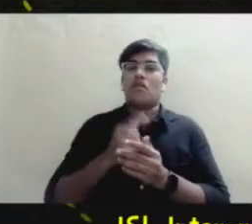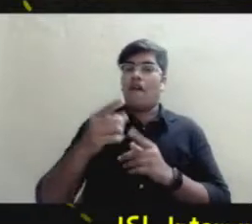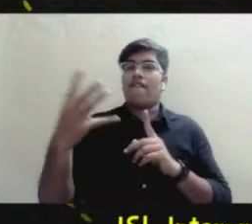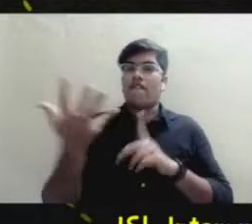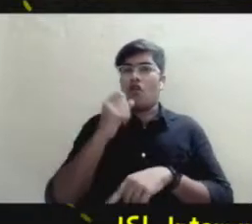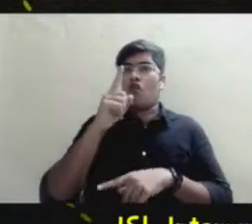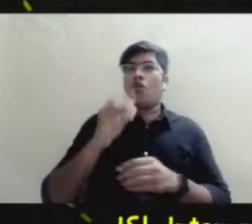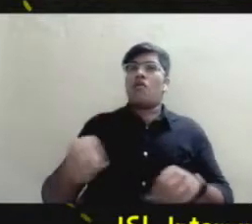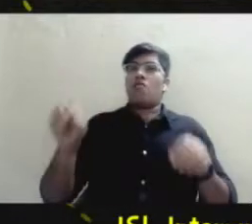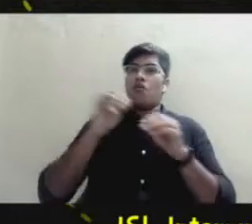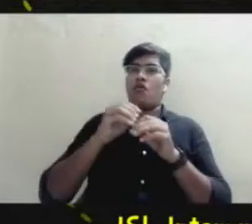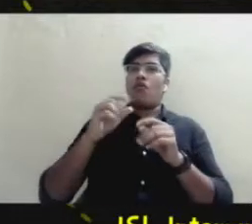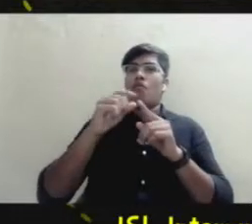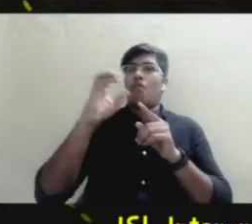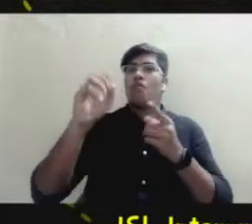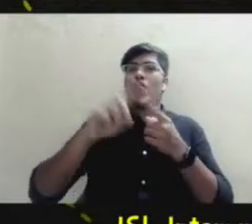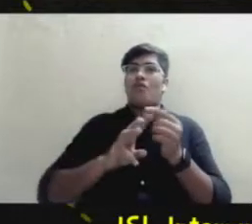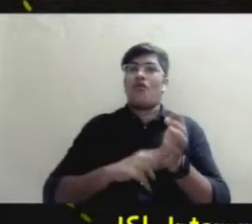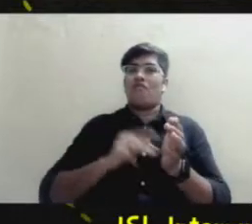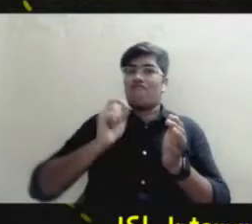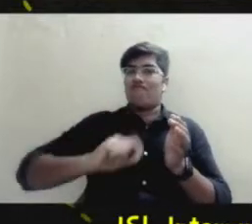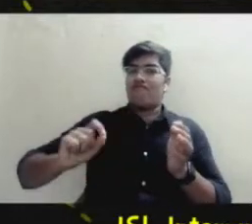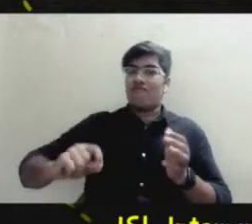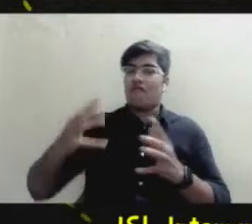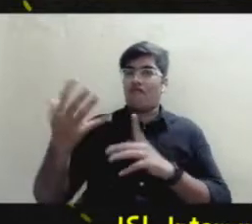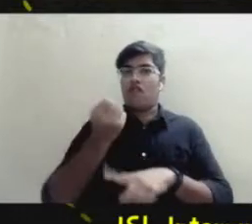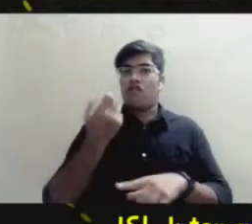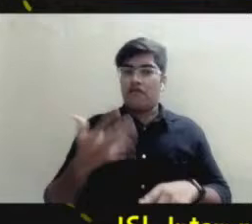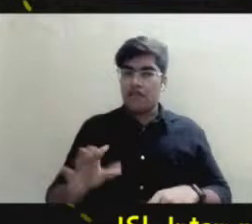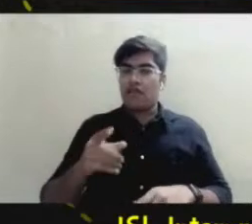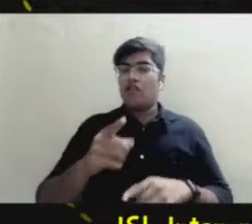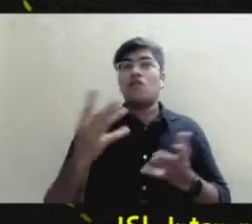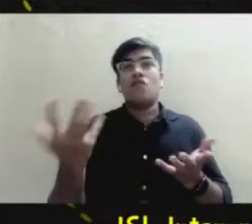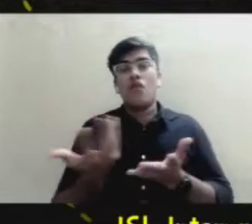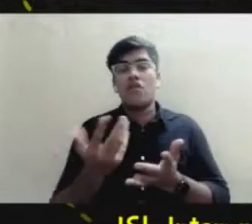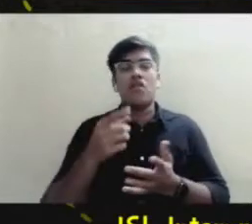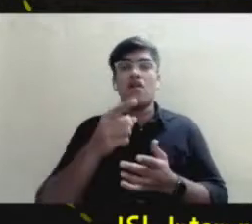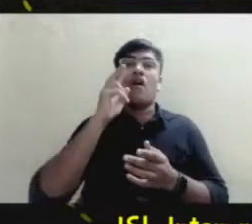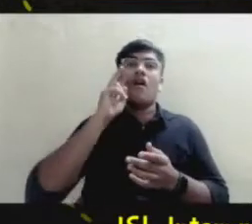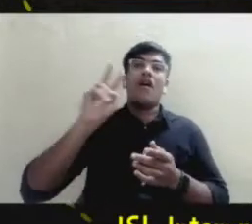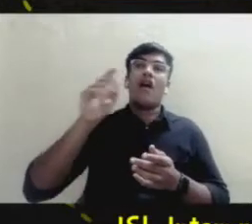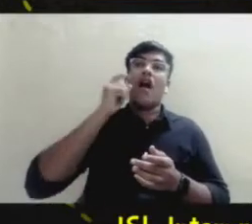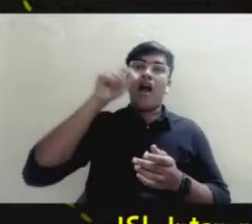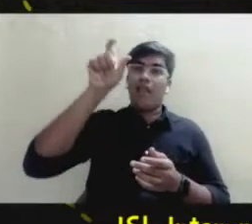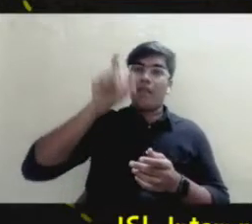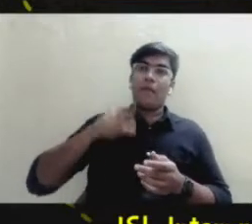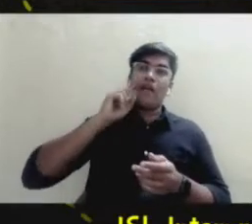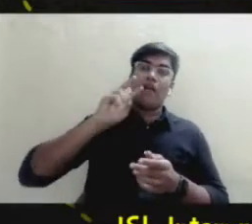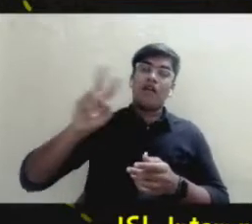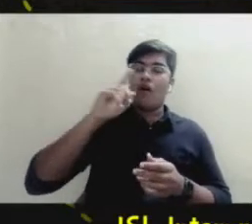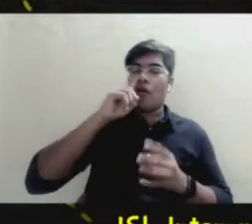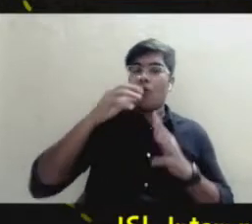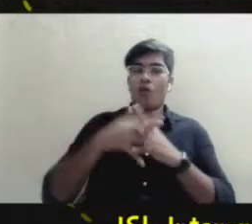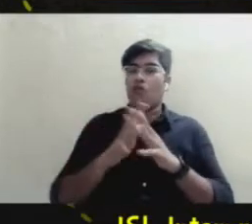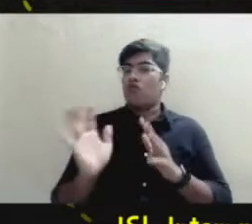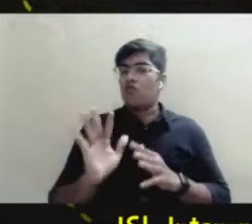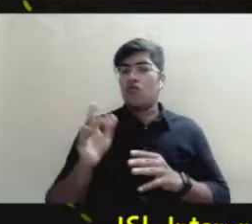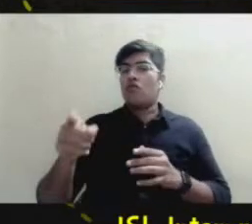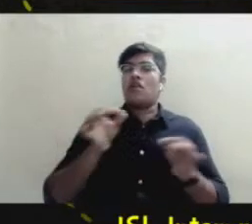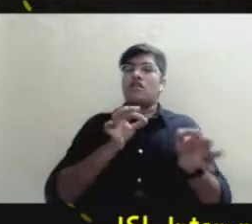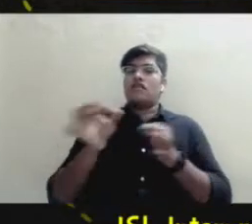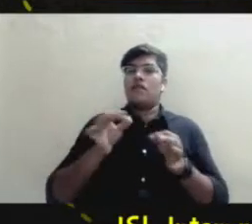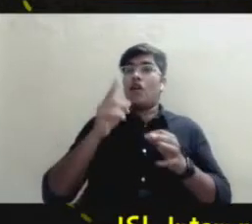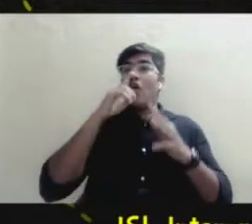poem where it's not the male gaze on the female form, but he describes the